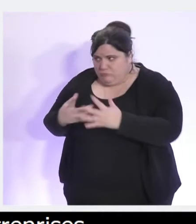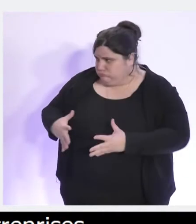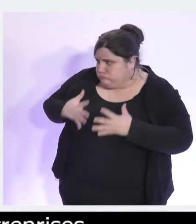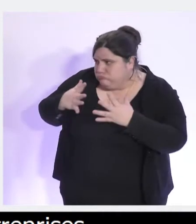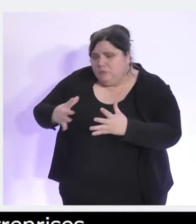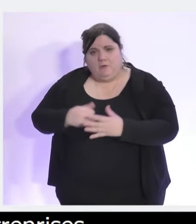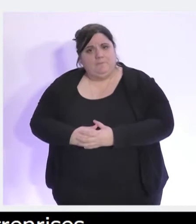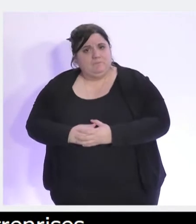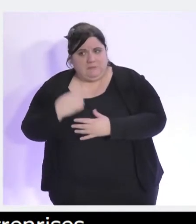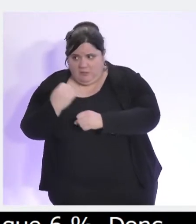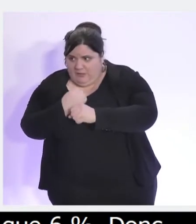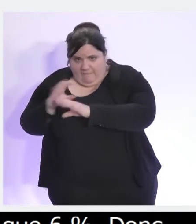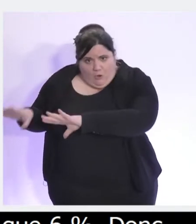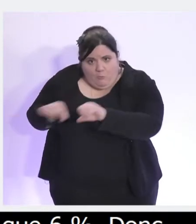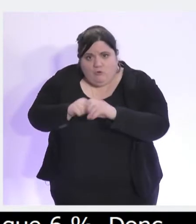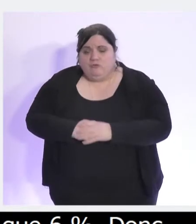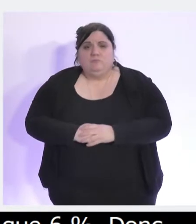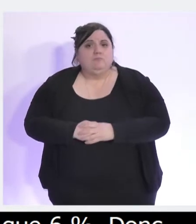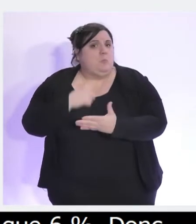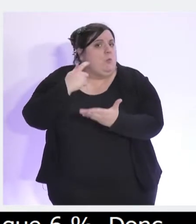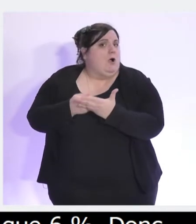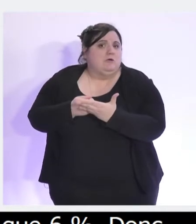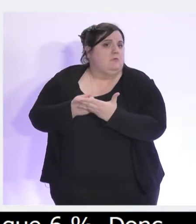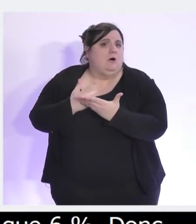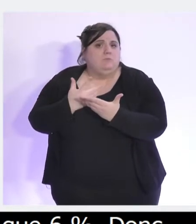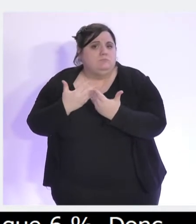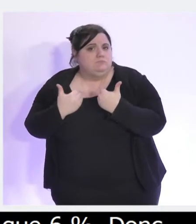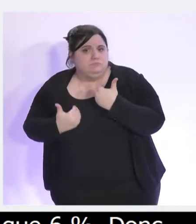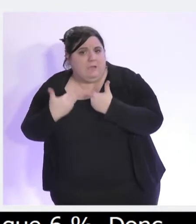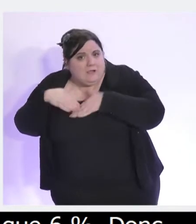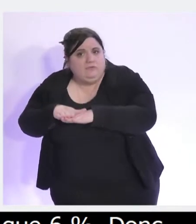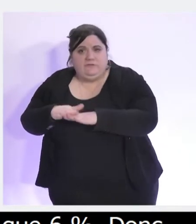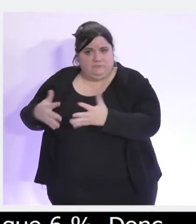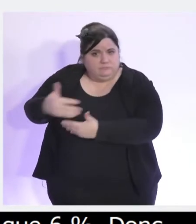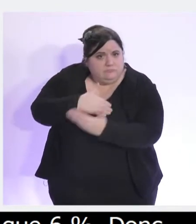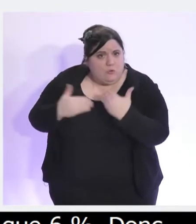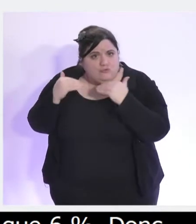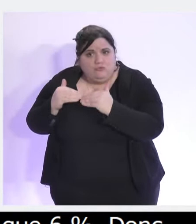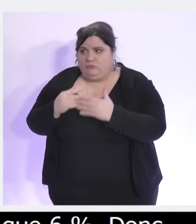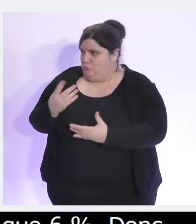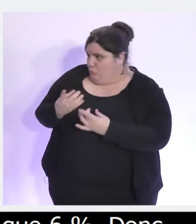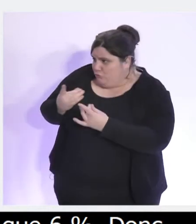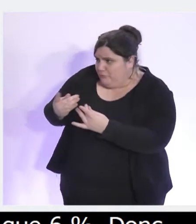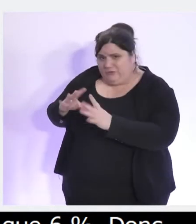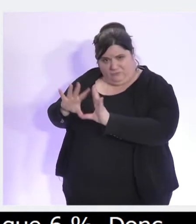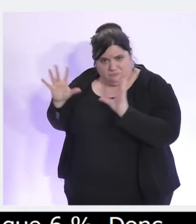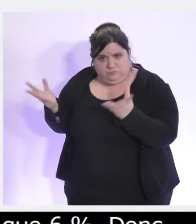employing handicapped or doing inclusive sourcing. So this does work.